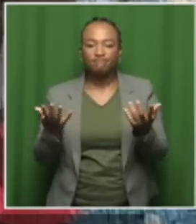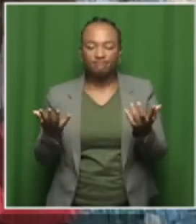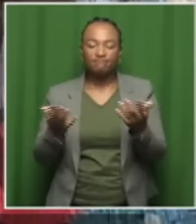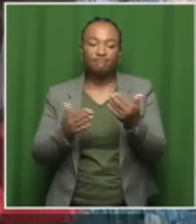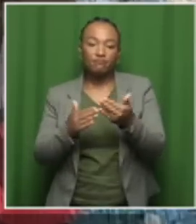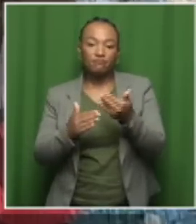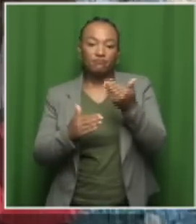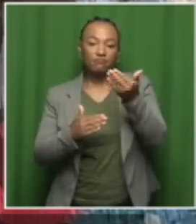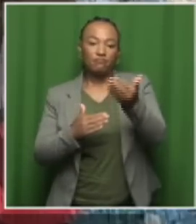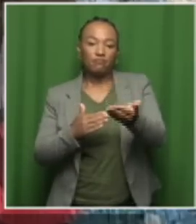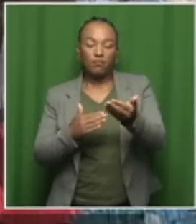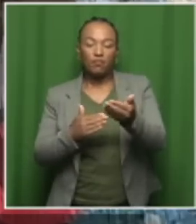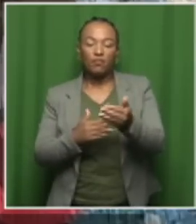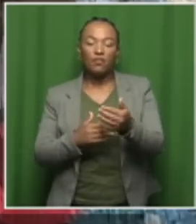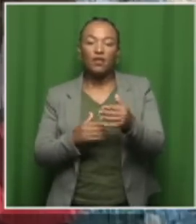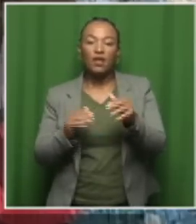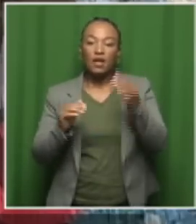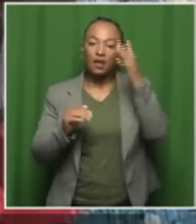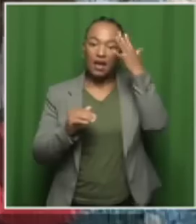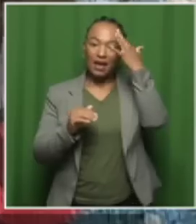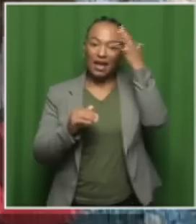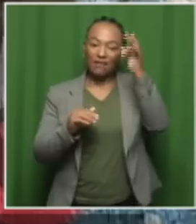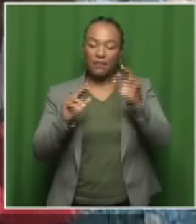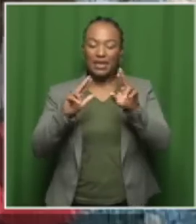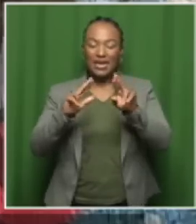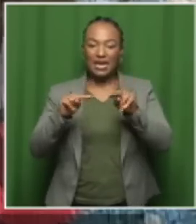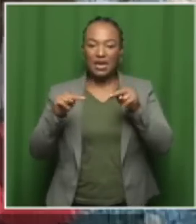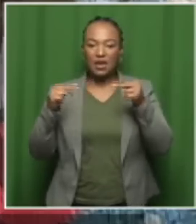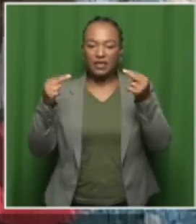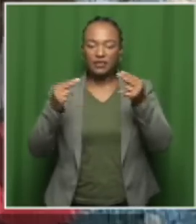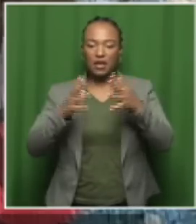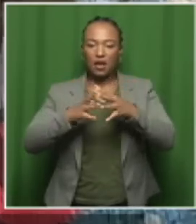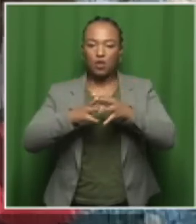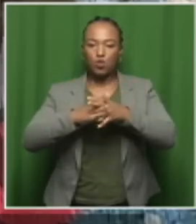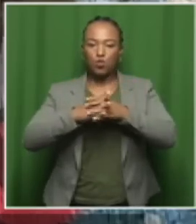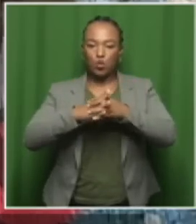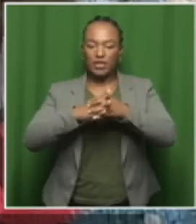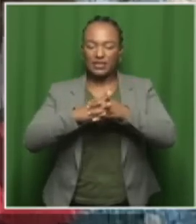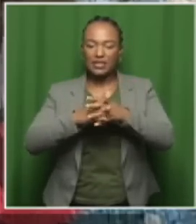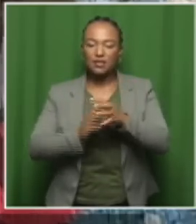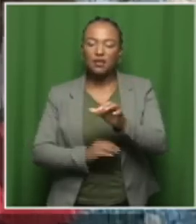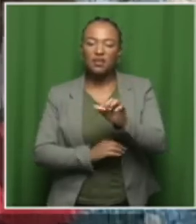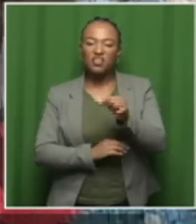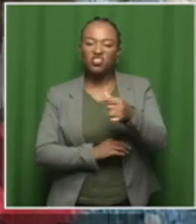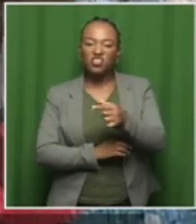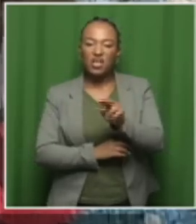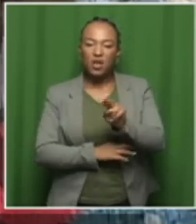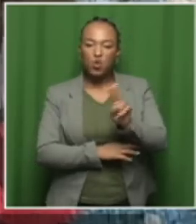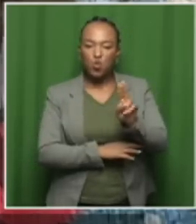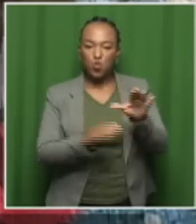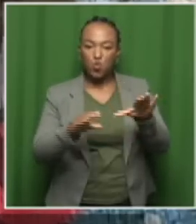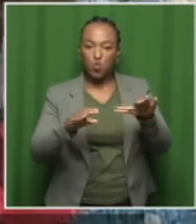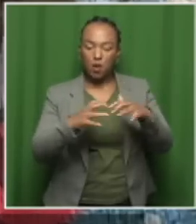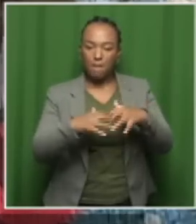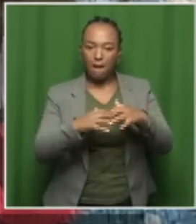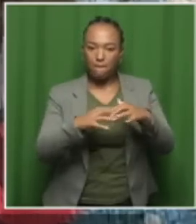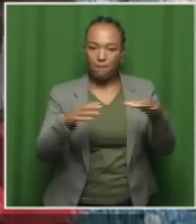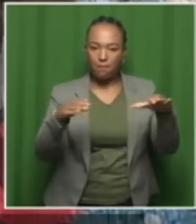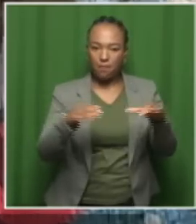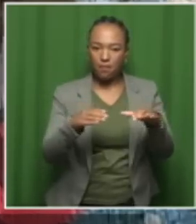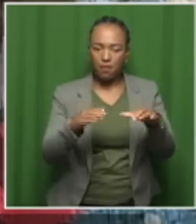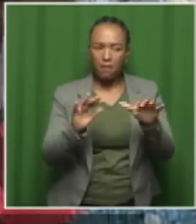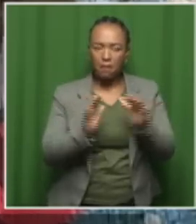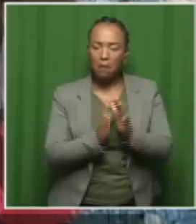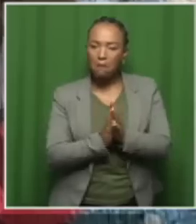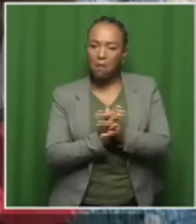government of national unity was formed in June, suddenly people were very encouraged,